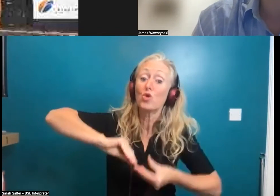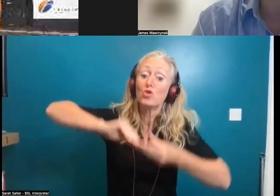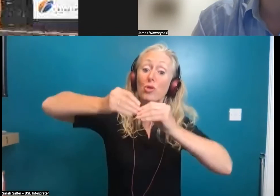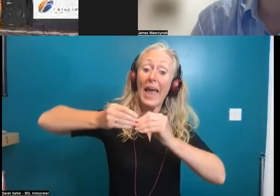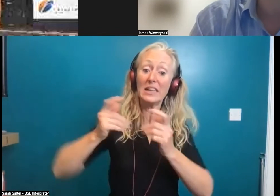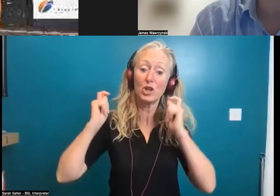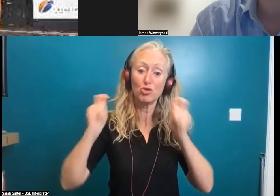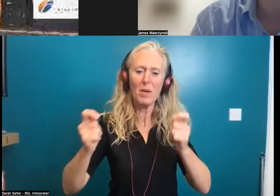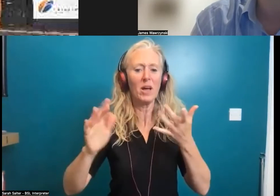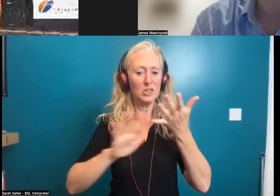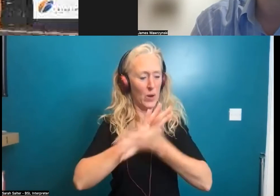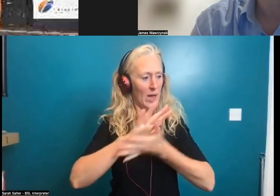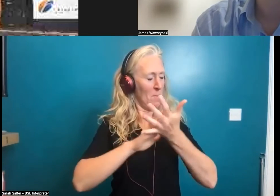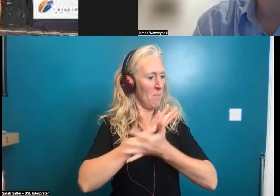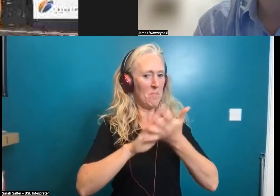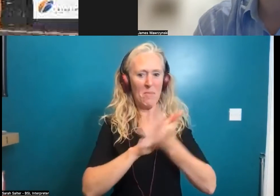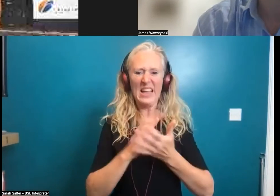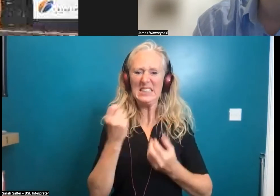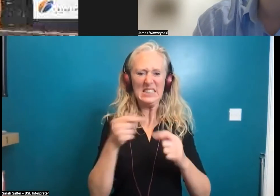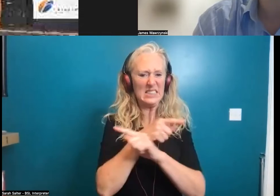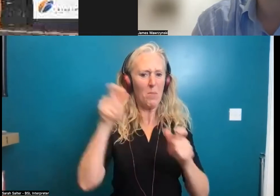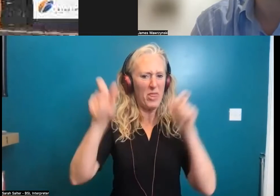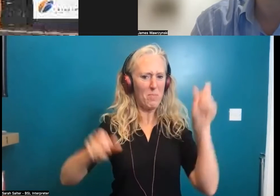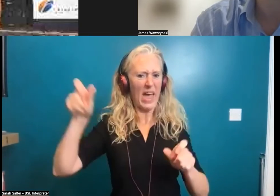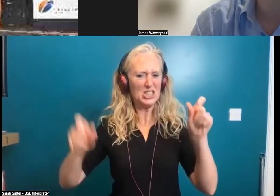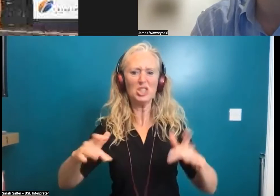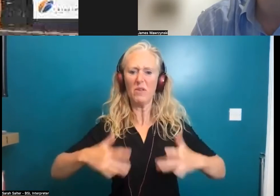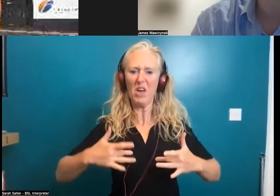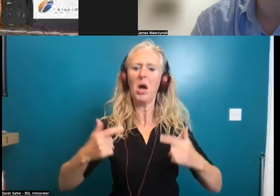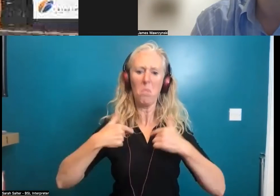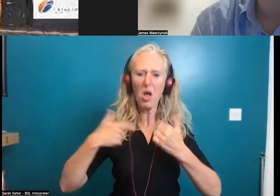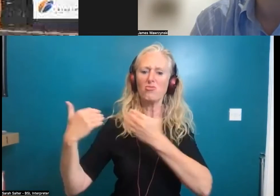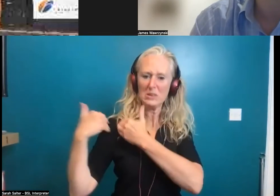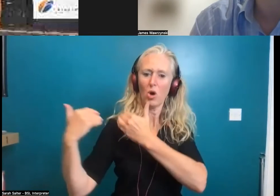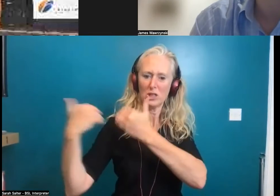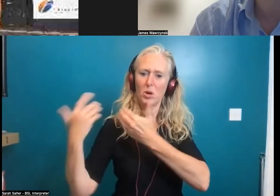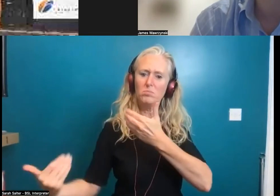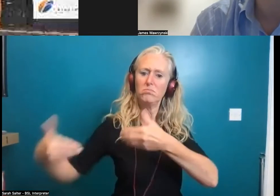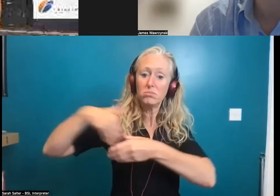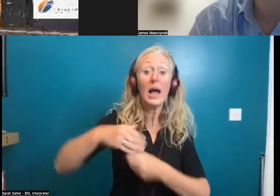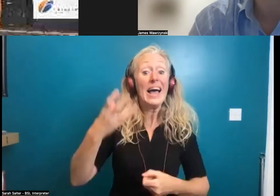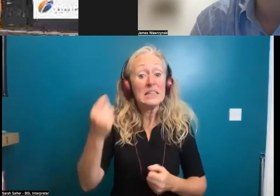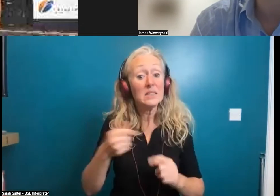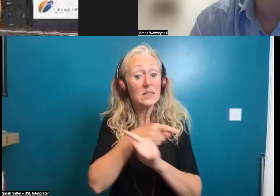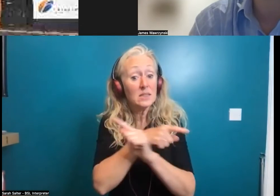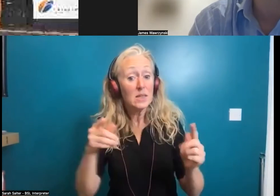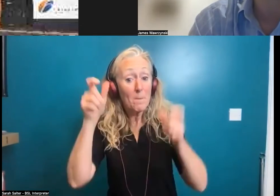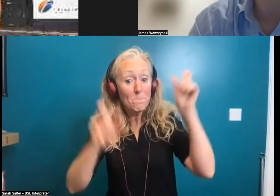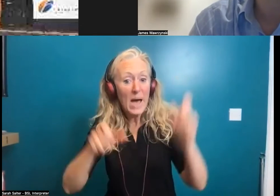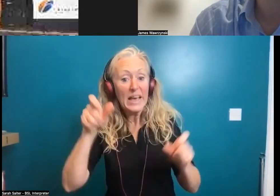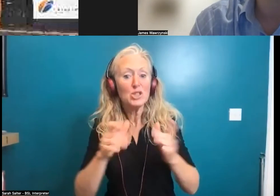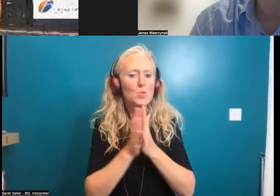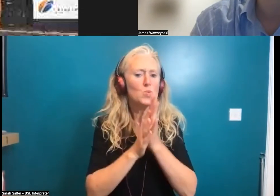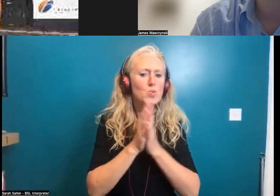feel this sense of responsibility. Some patients are interested in taking part because you get to learn a little bit more perhaps